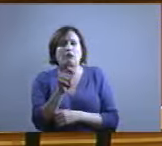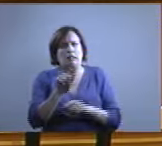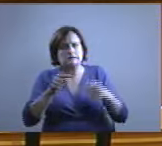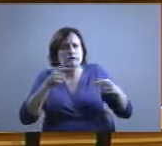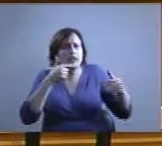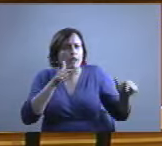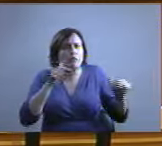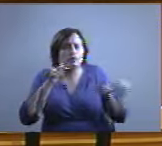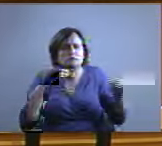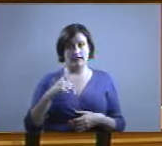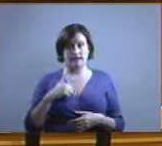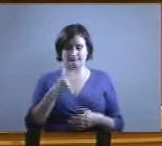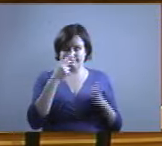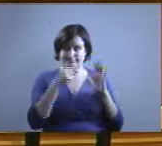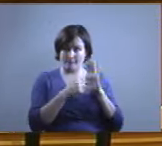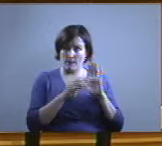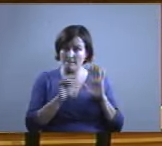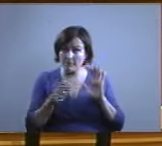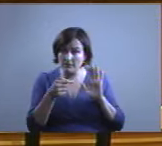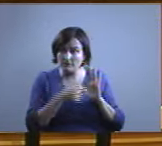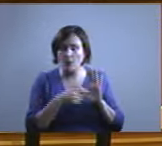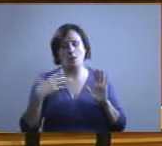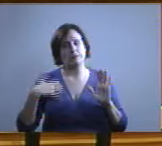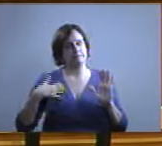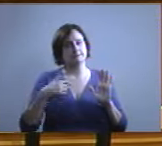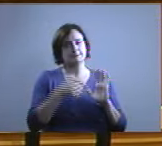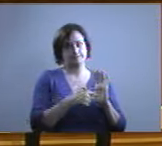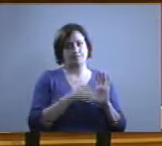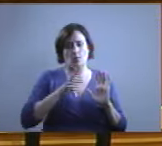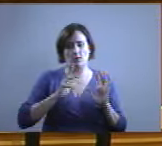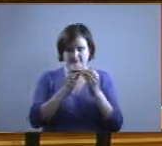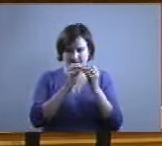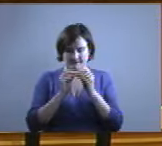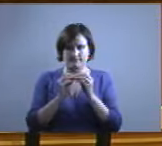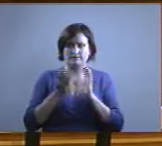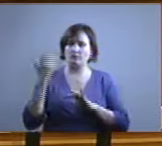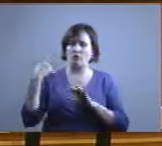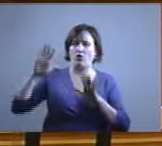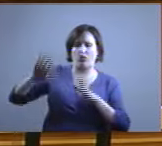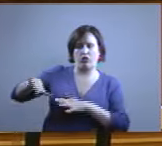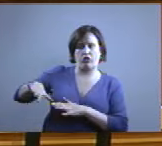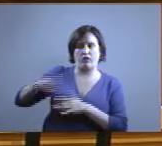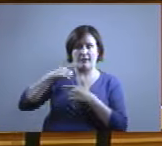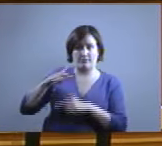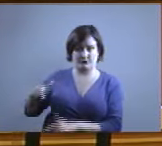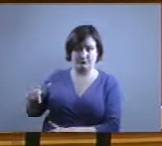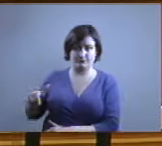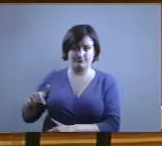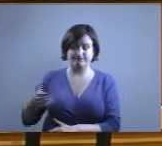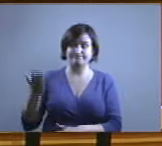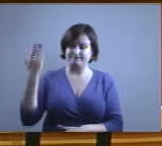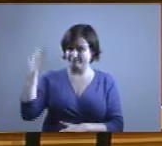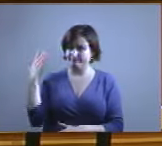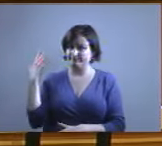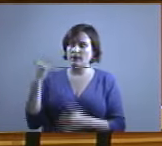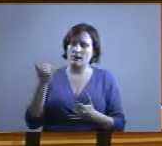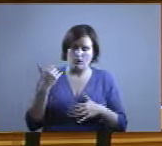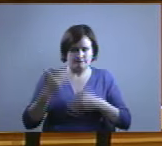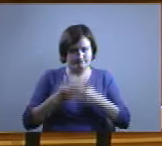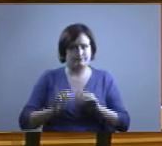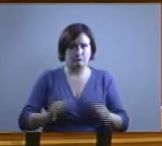indigenous languages as a way to undo the damage that was done by the apartheid minority government. It's